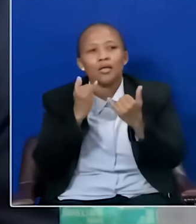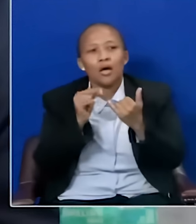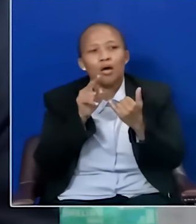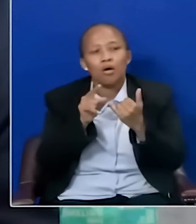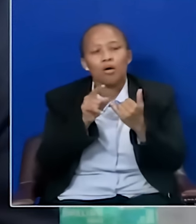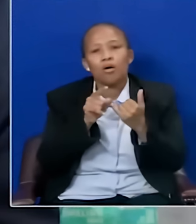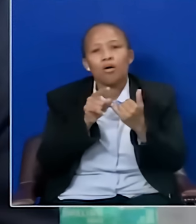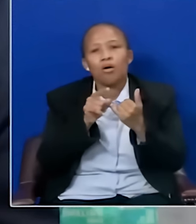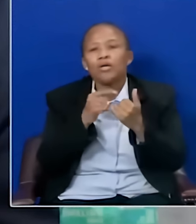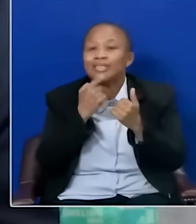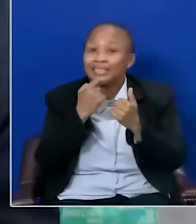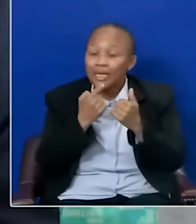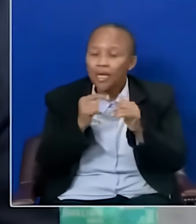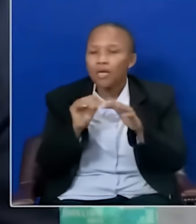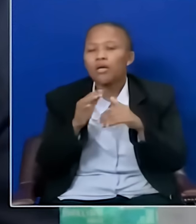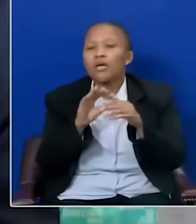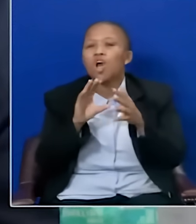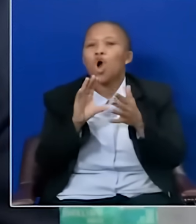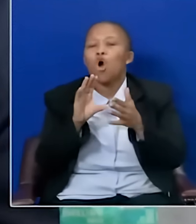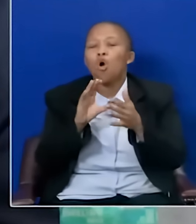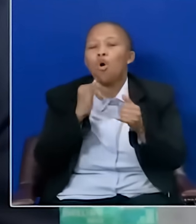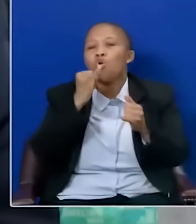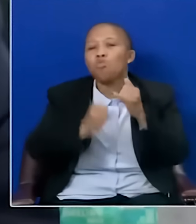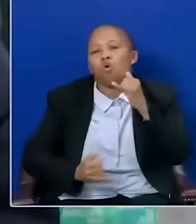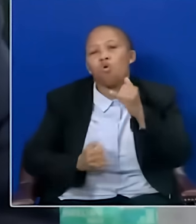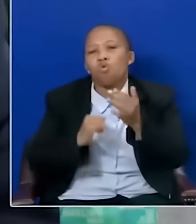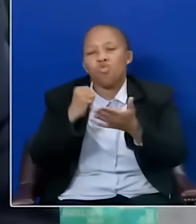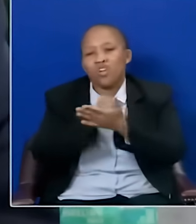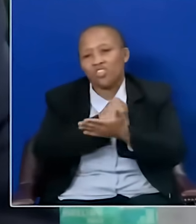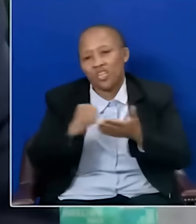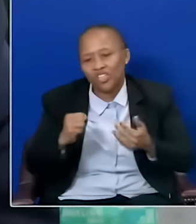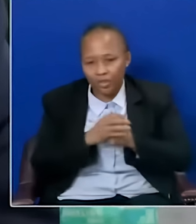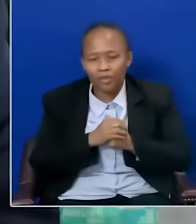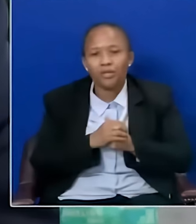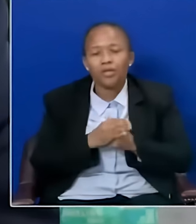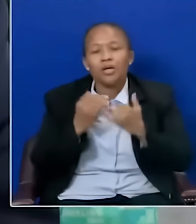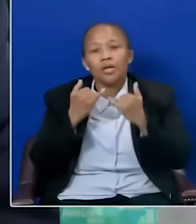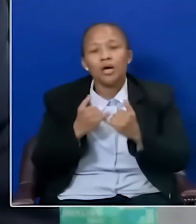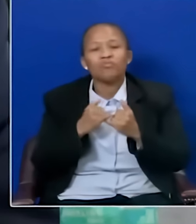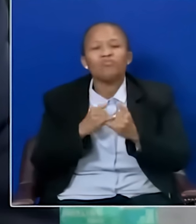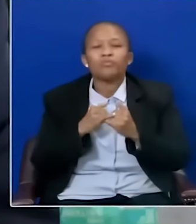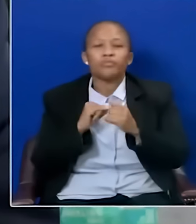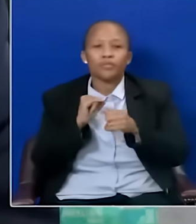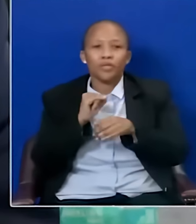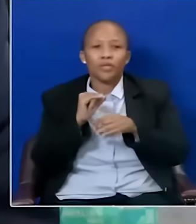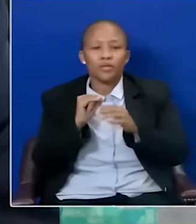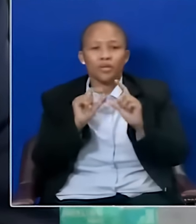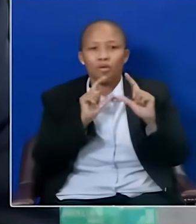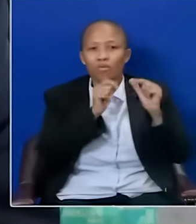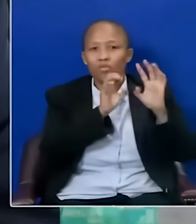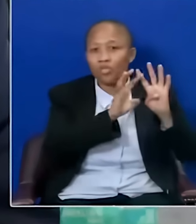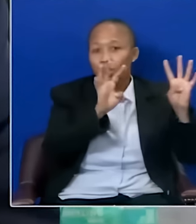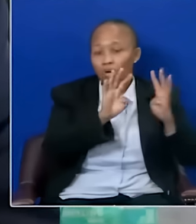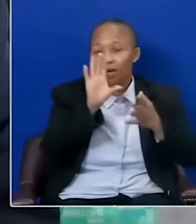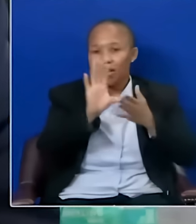incorrect registration. So, Commissioners, what was cancelled was an entry on the FSL system,